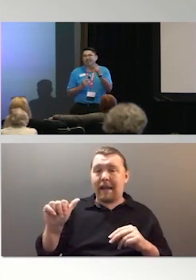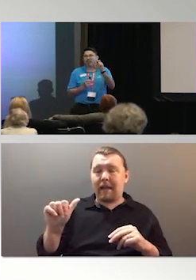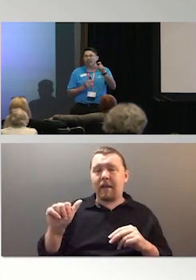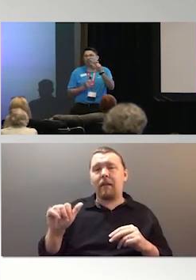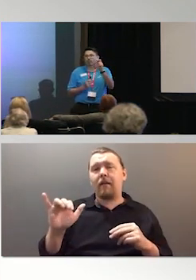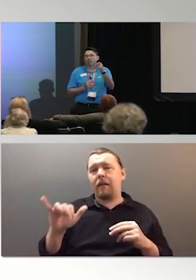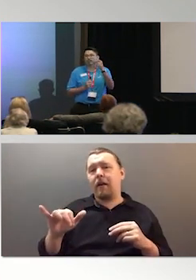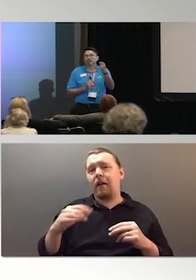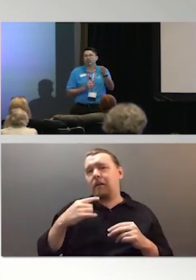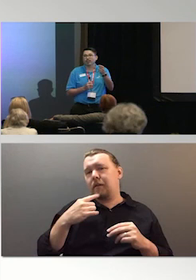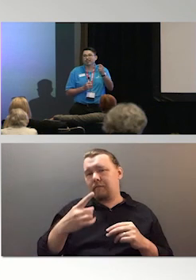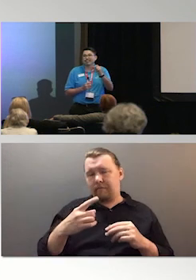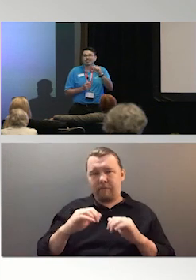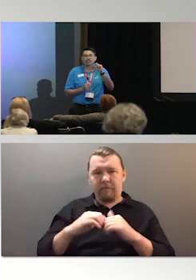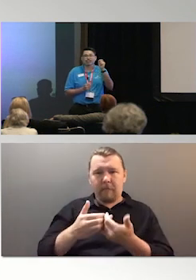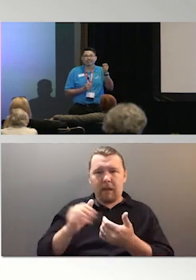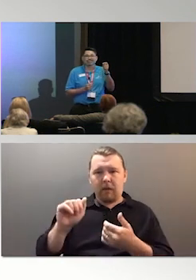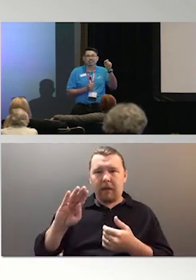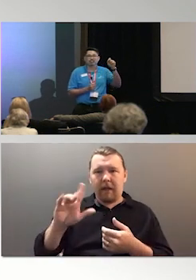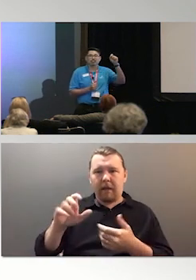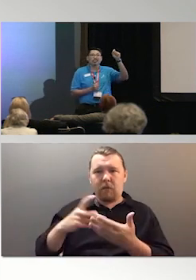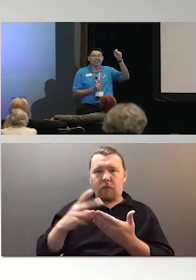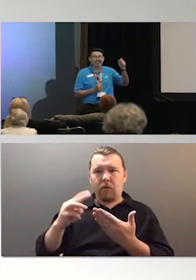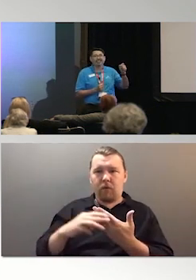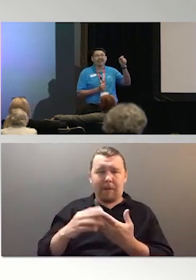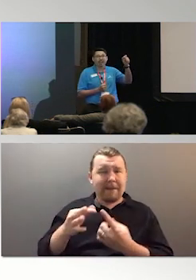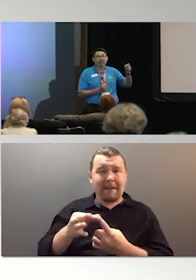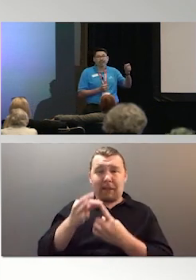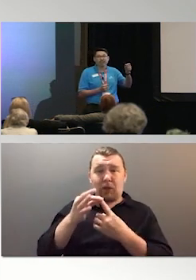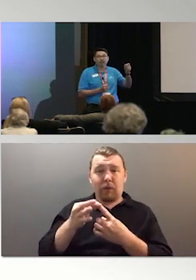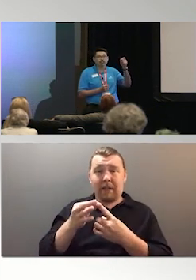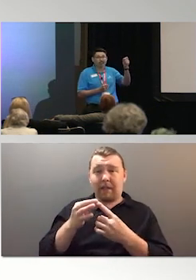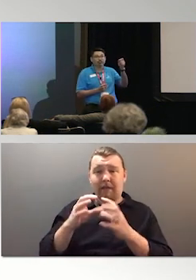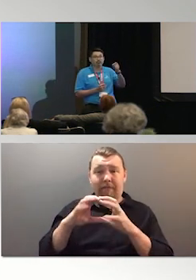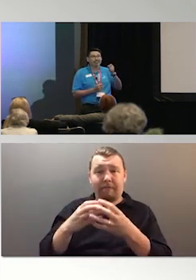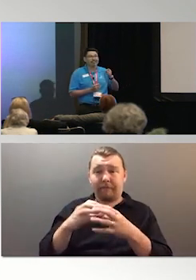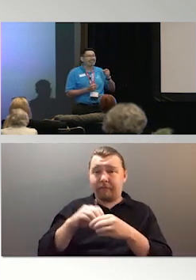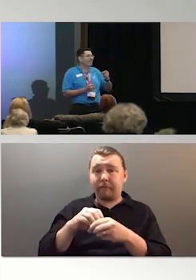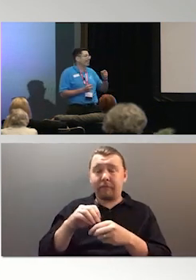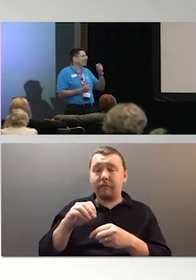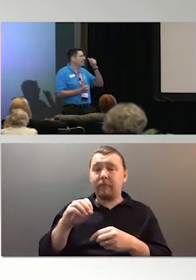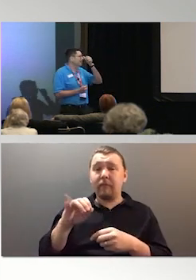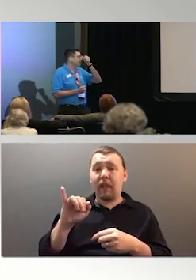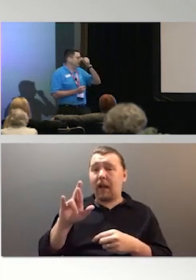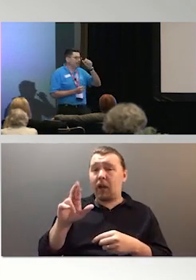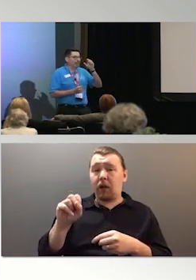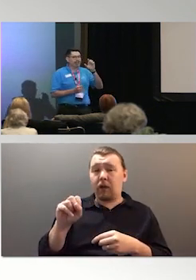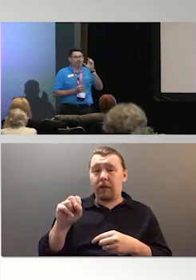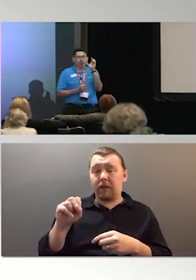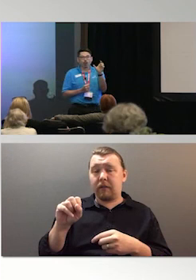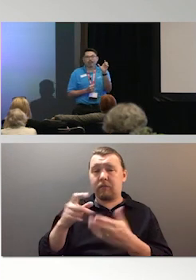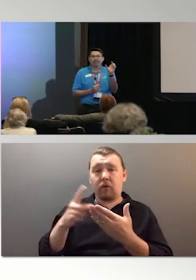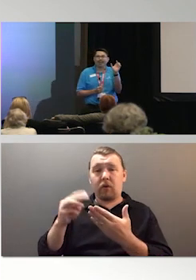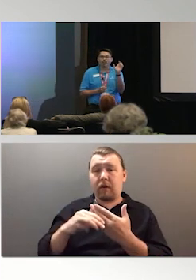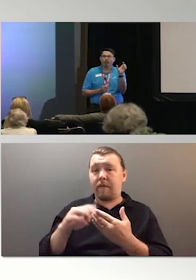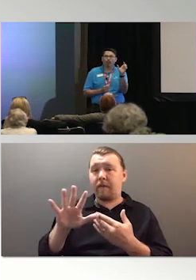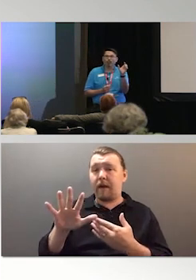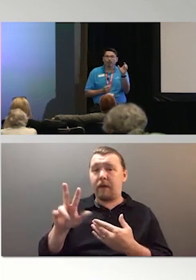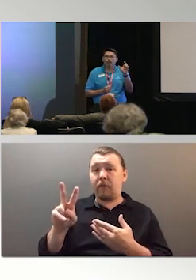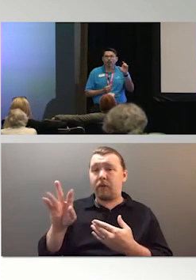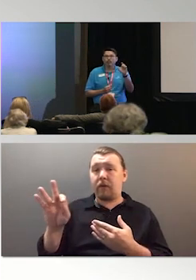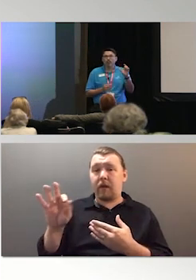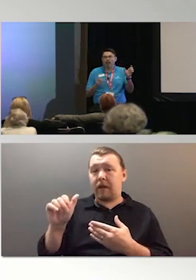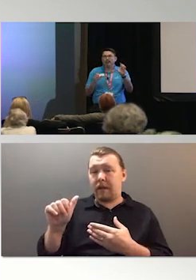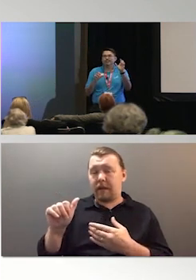dictates how ABLE programs are run. That is a unique section in the IRS code, 529A. And the only